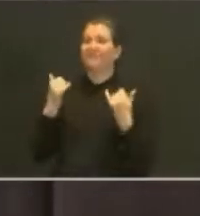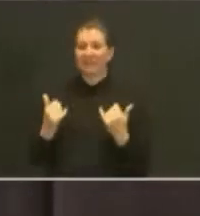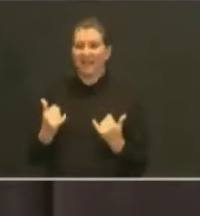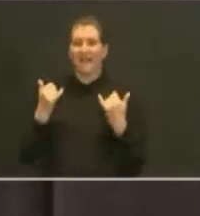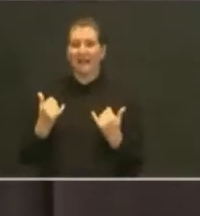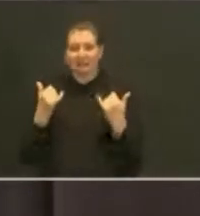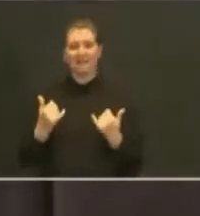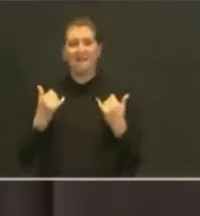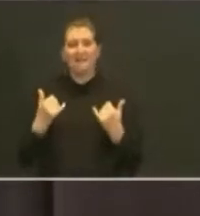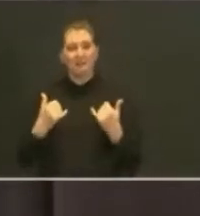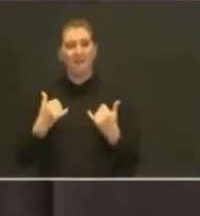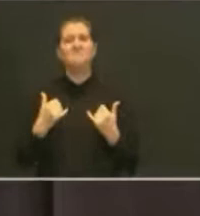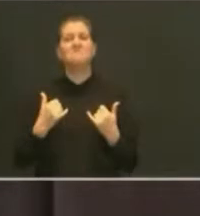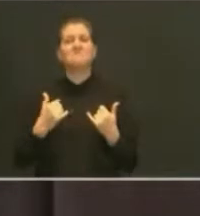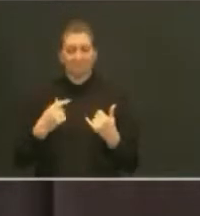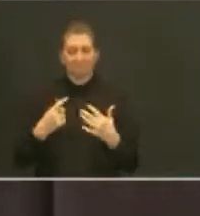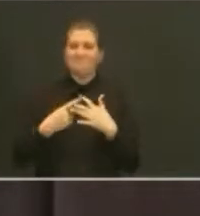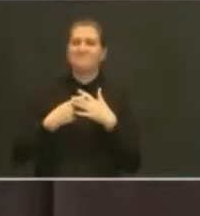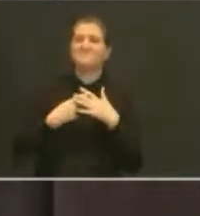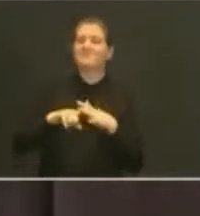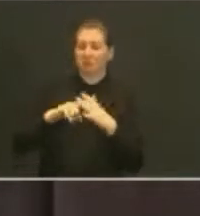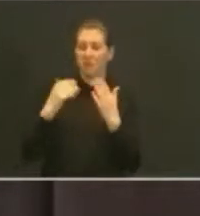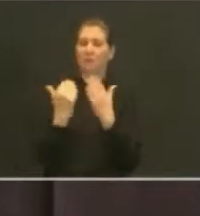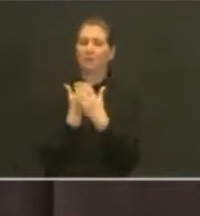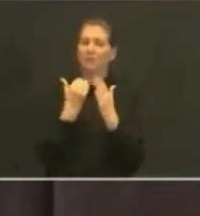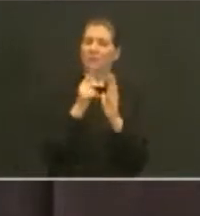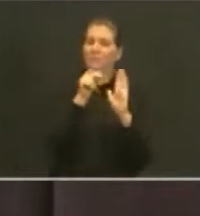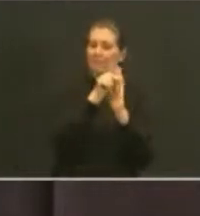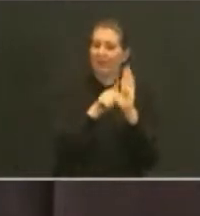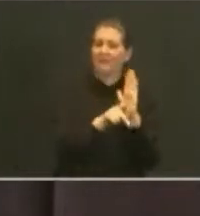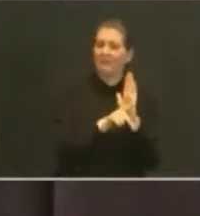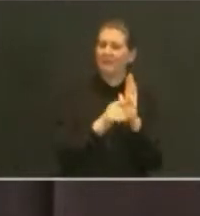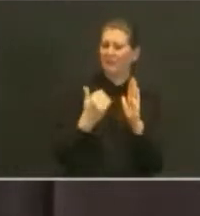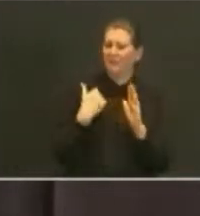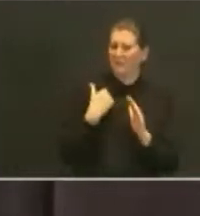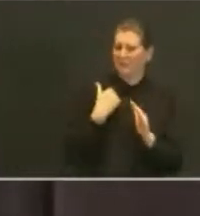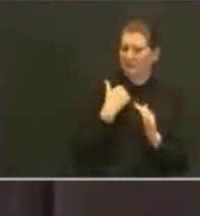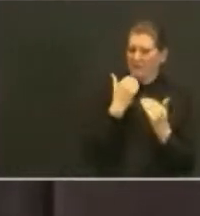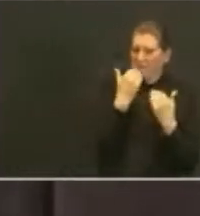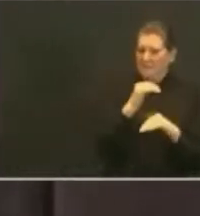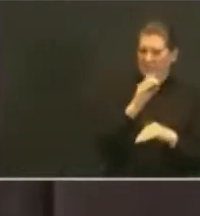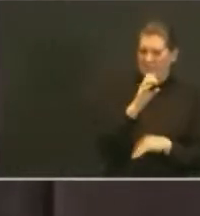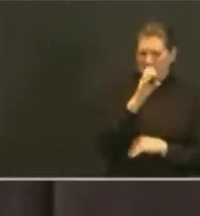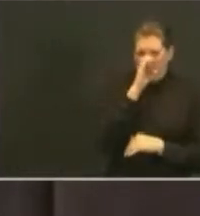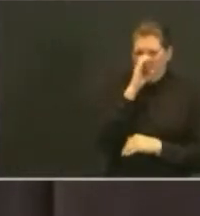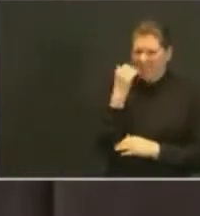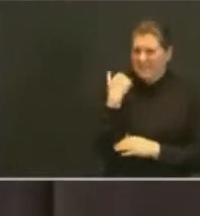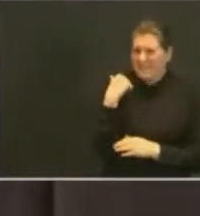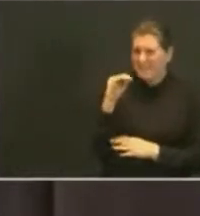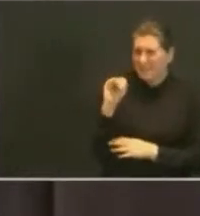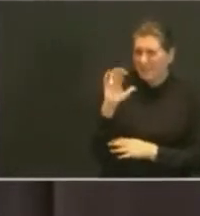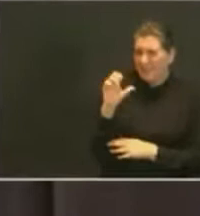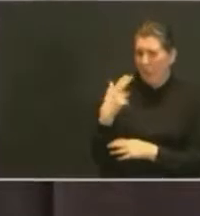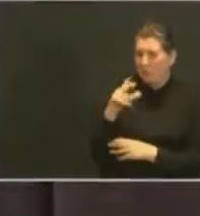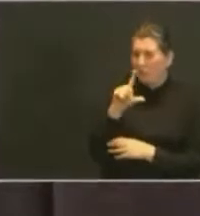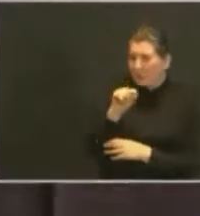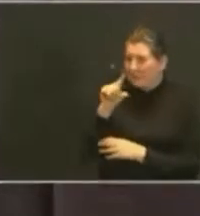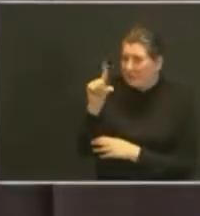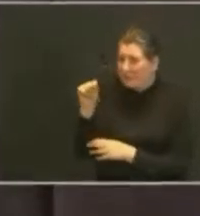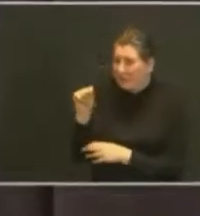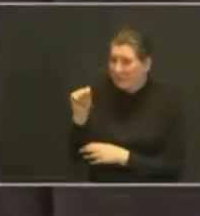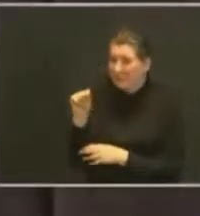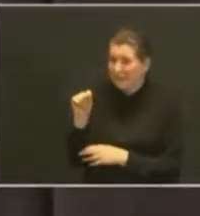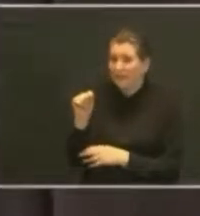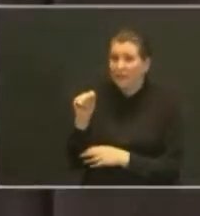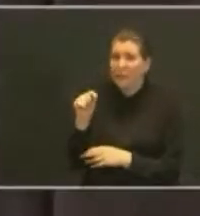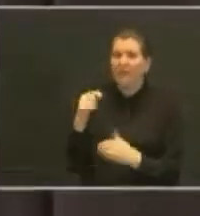with hospitals. You may remember that in March of 2020, we released hospital visitation guidance